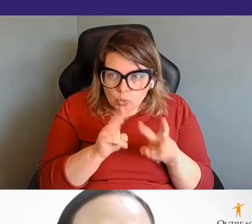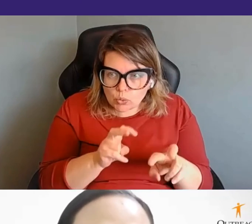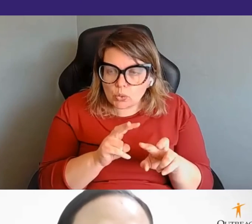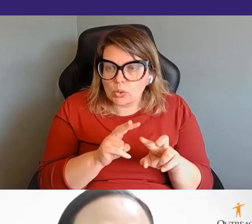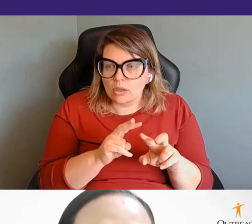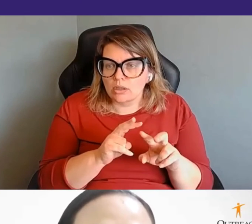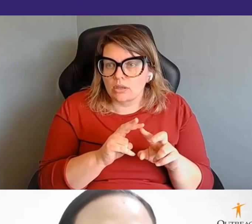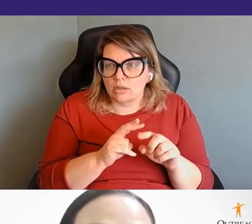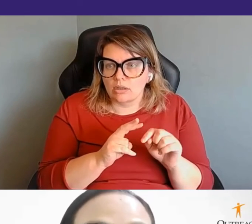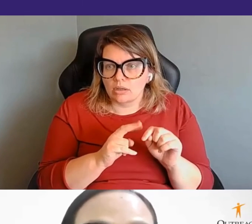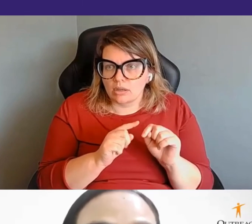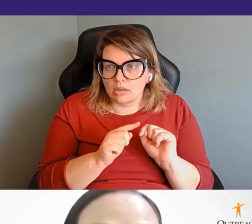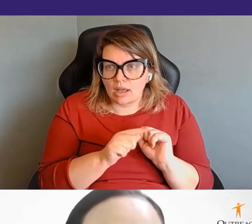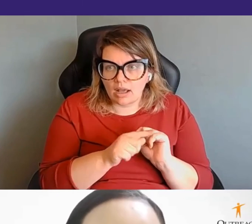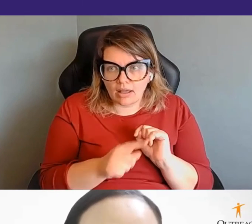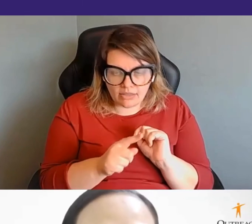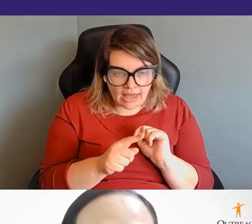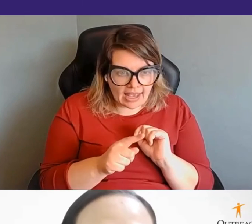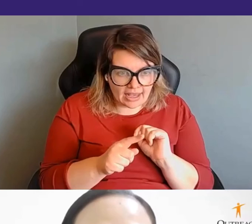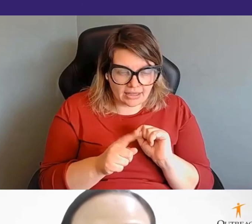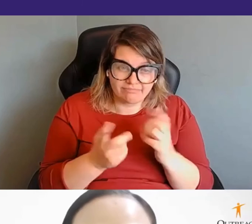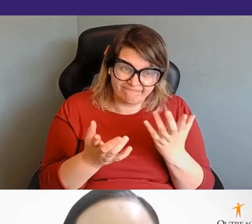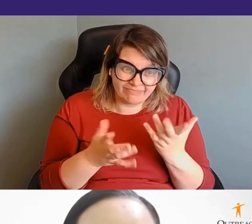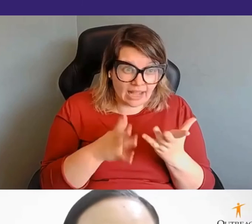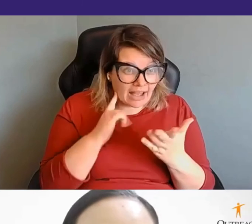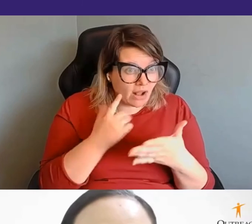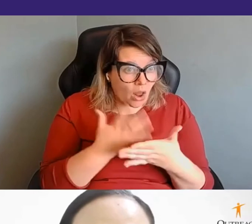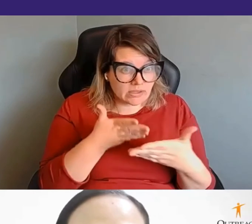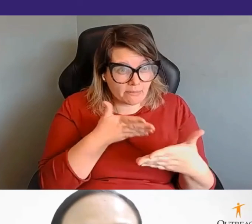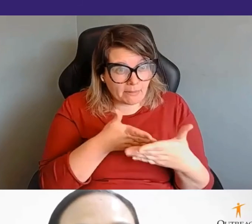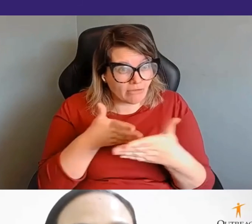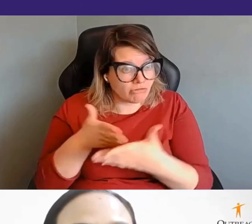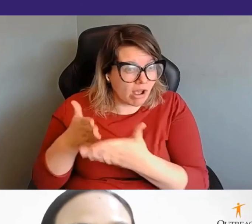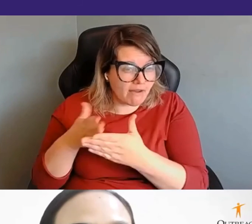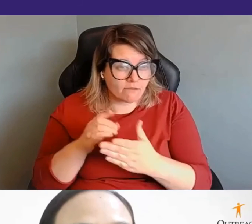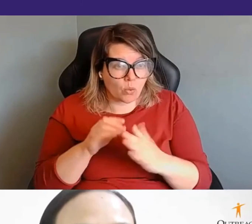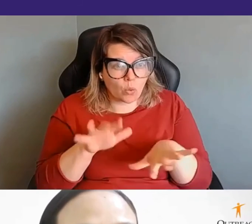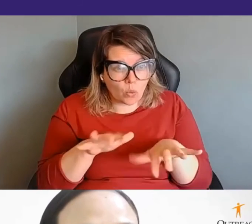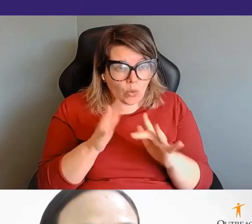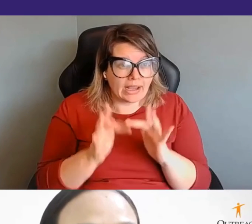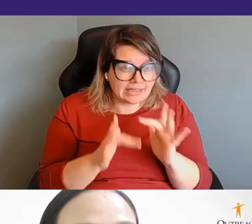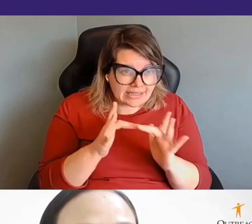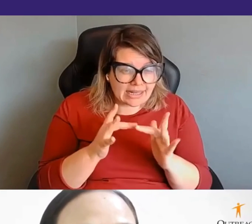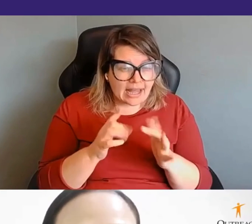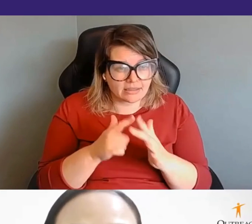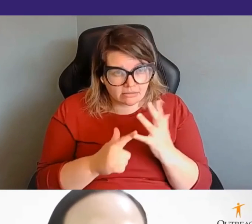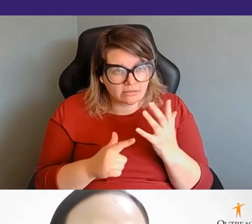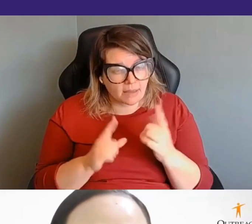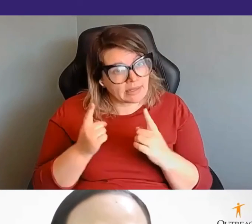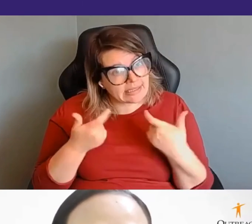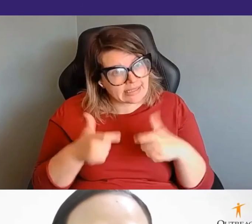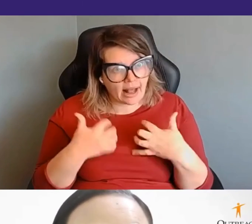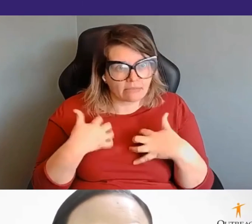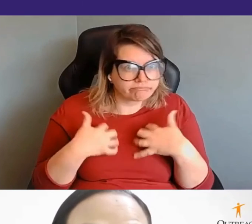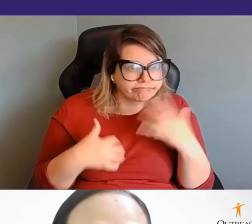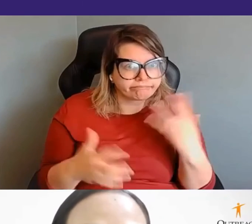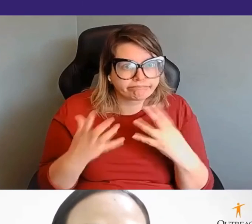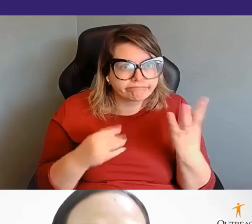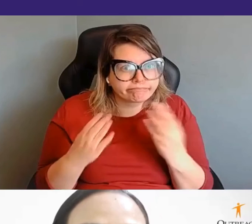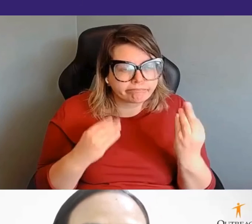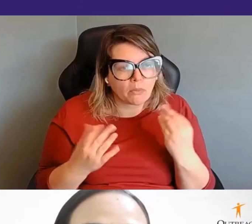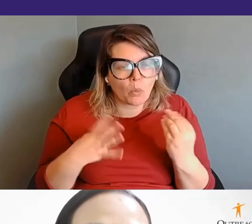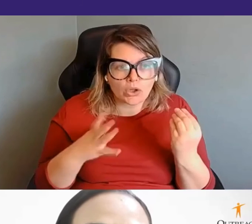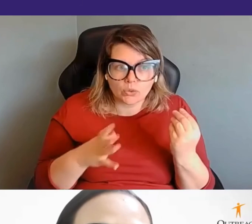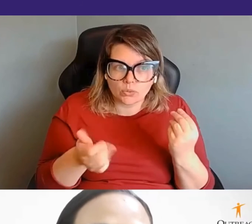that they are in this digital divide region, So they are very eager to learn,